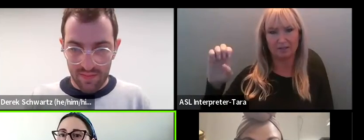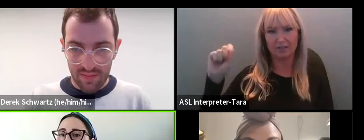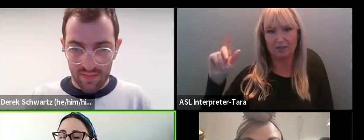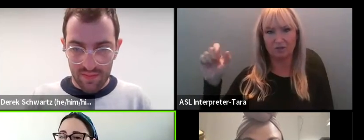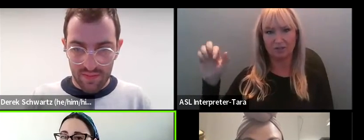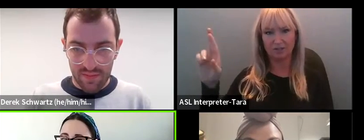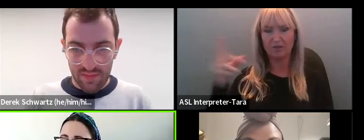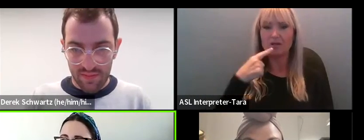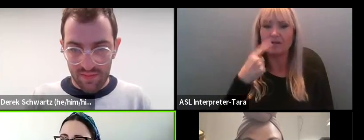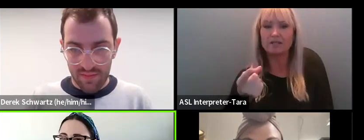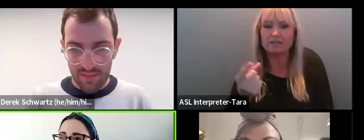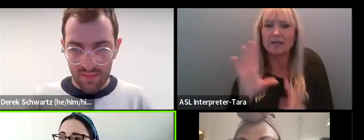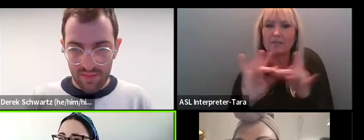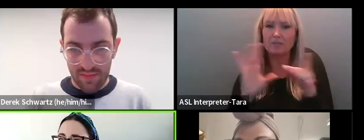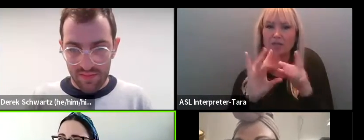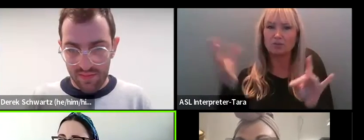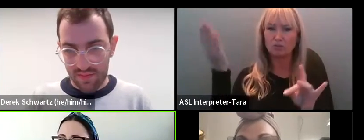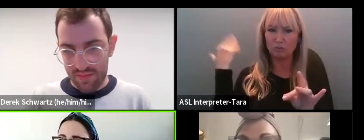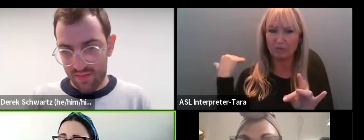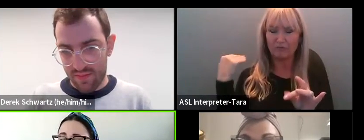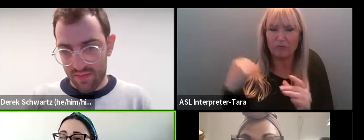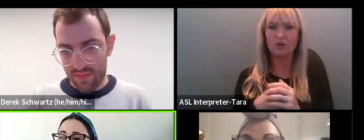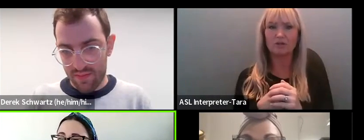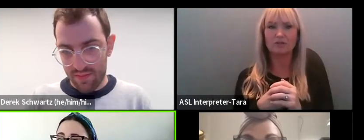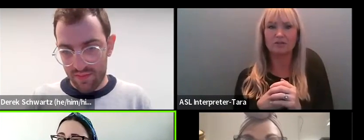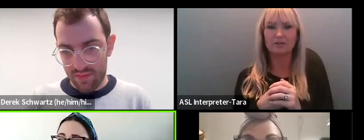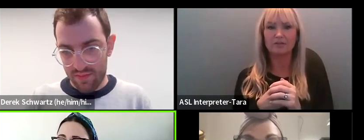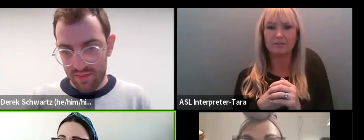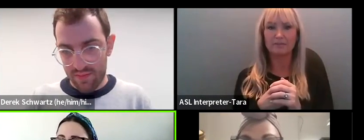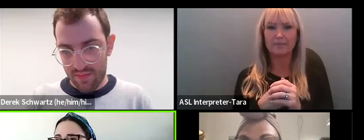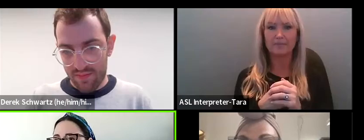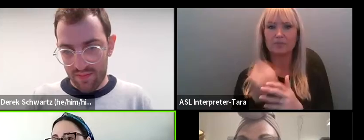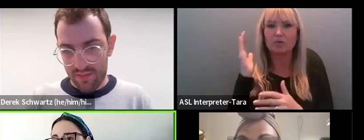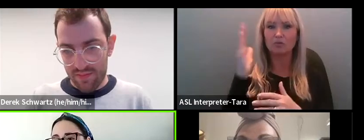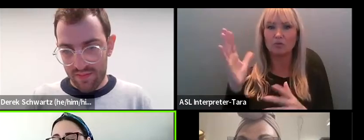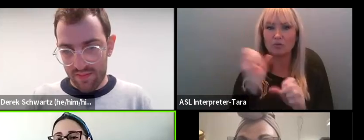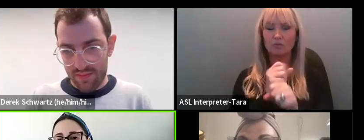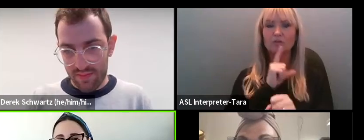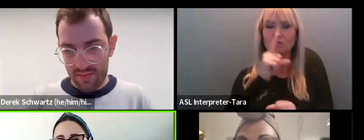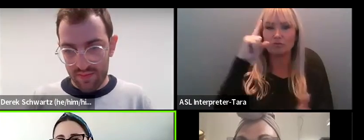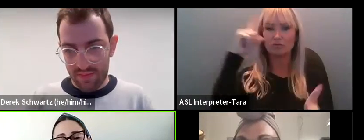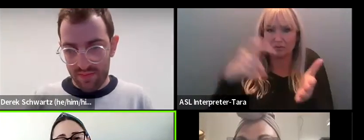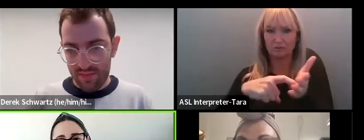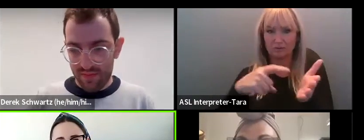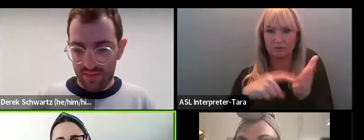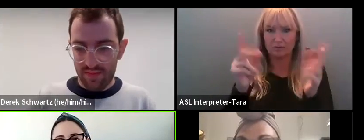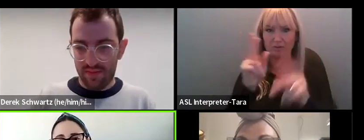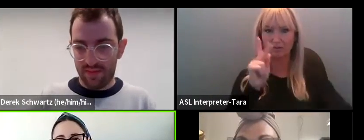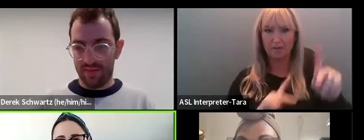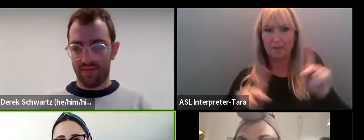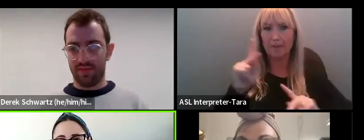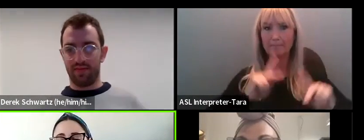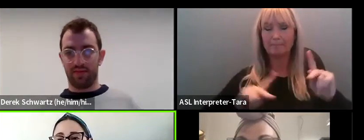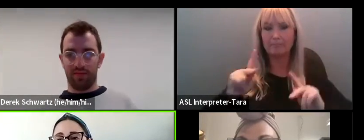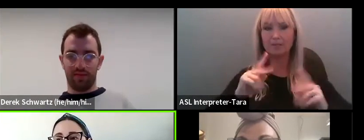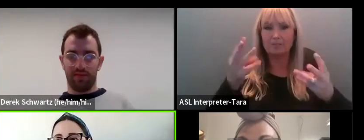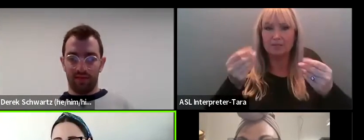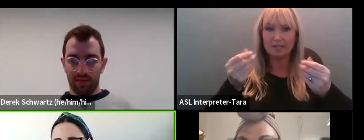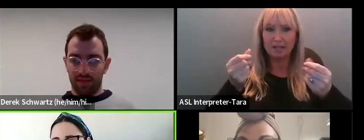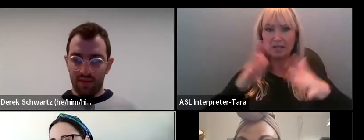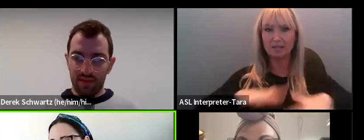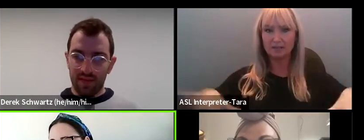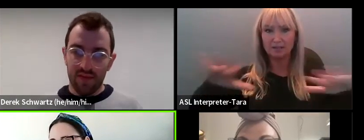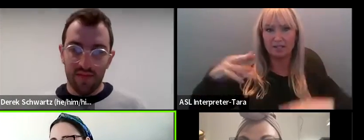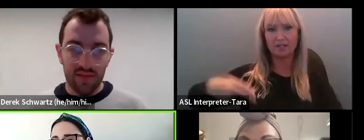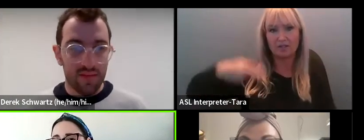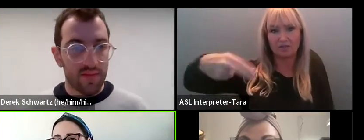earlier during our first land acknowledgement kicking off the event, we are going to make sure to acknowledge the peoples, lands, and histories of